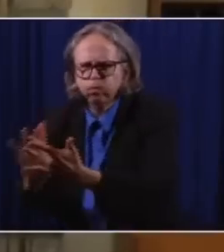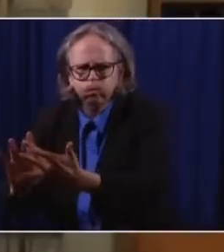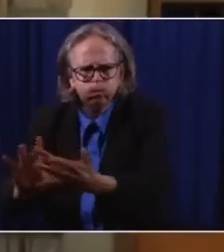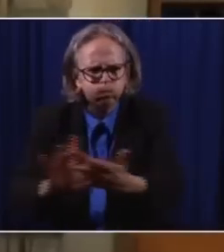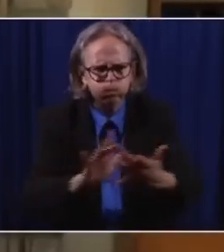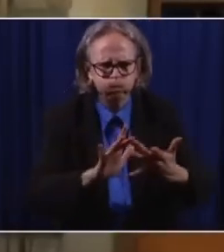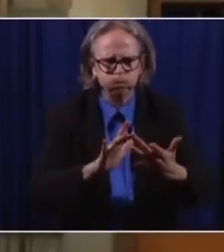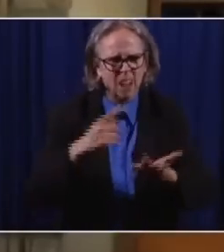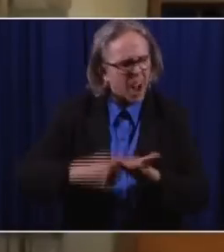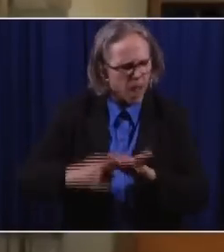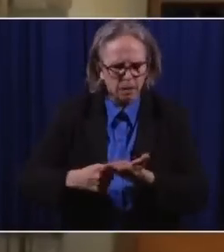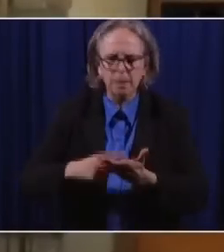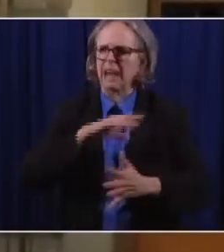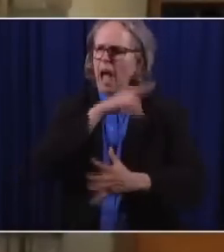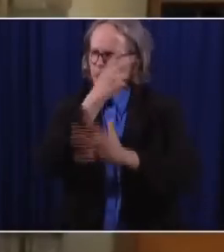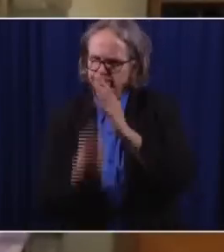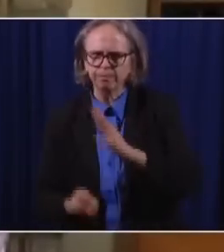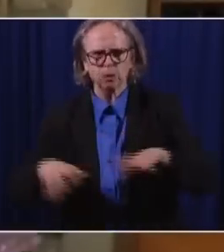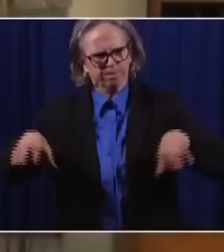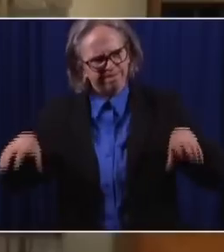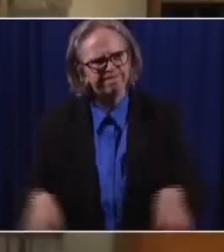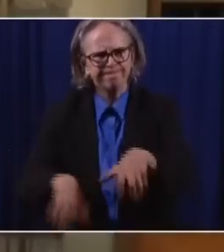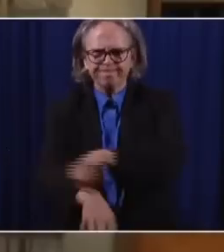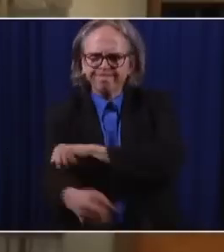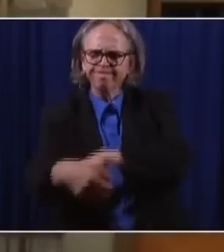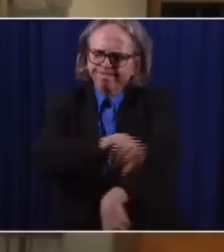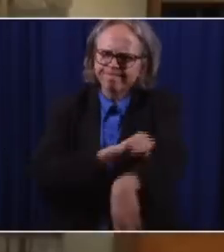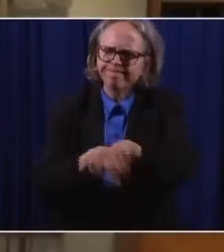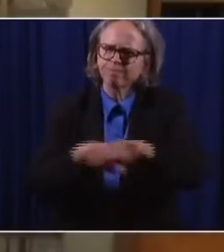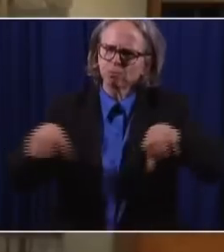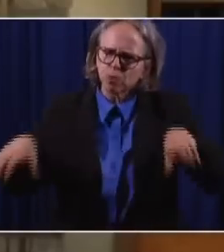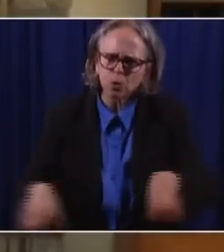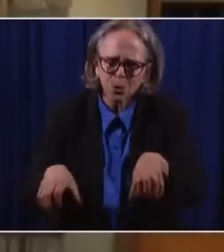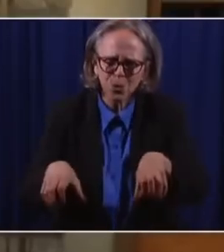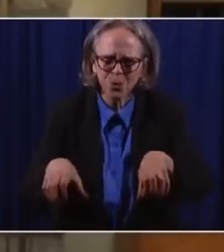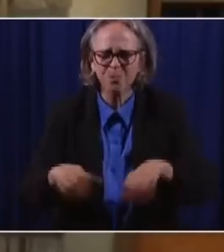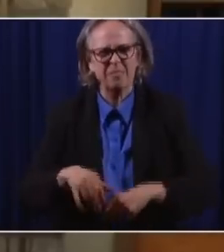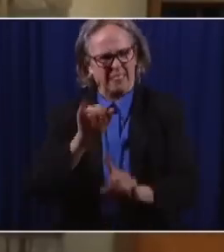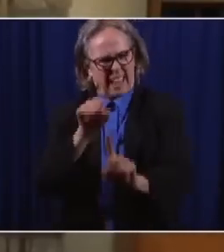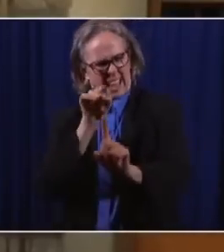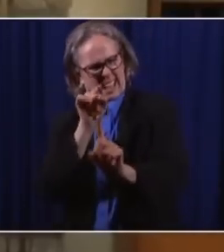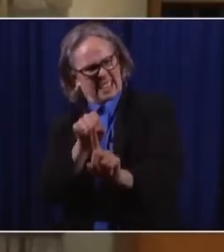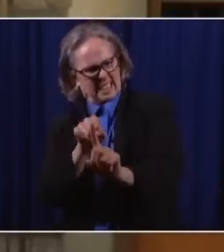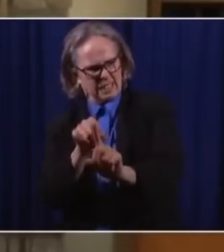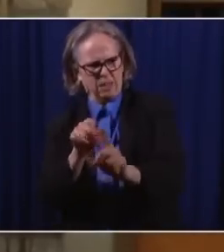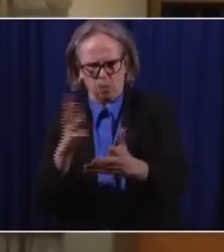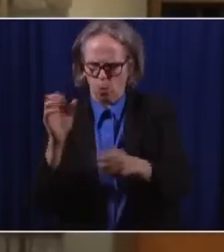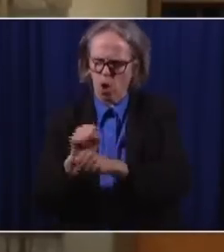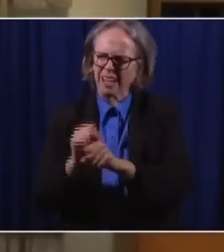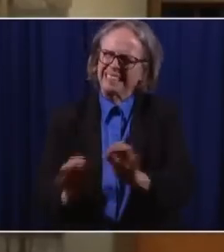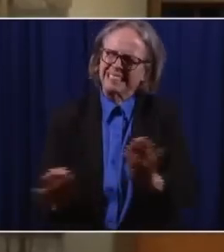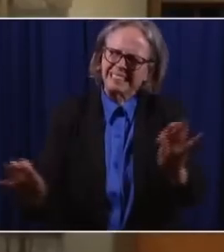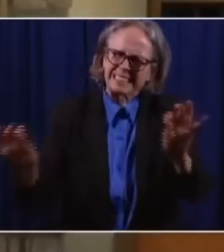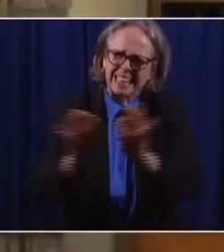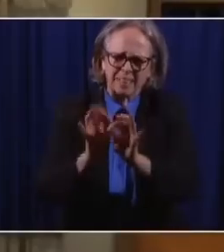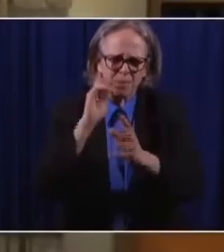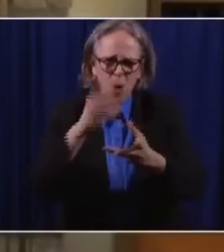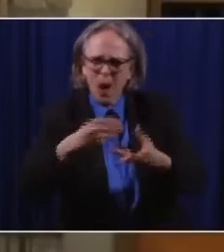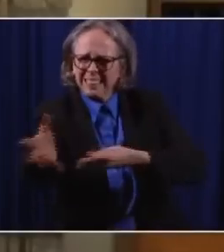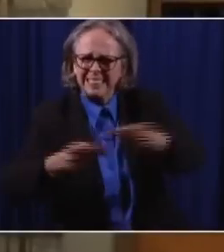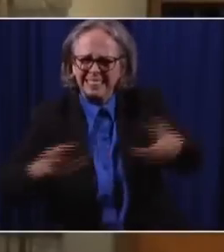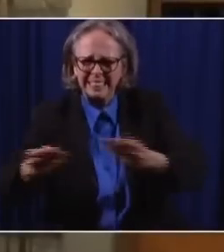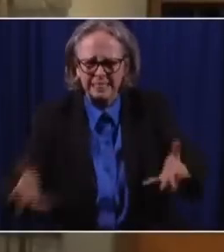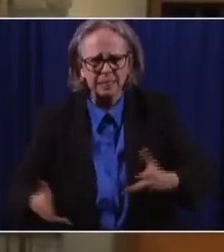is where, the work out in the field is so very, very important. So we look forward